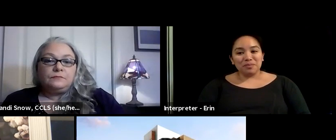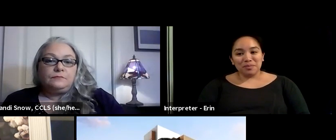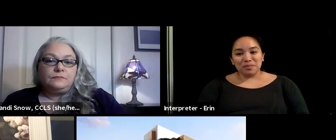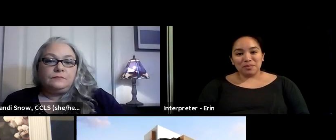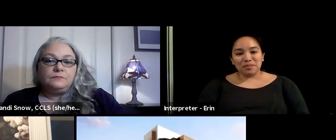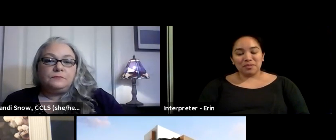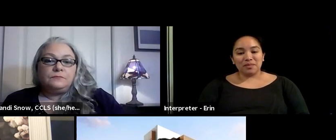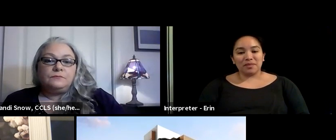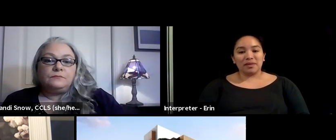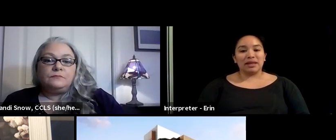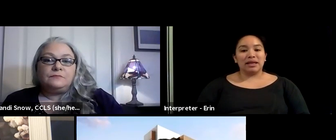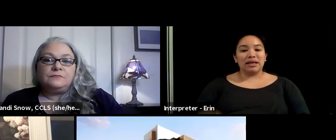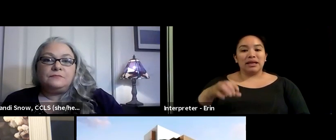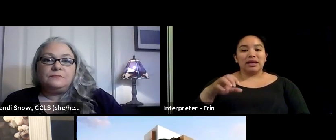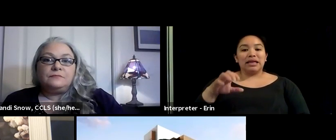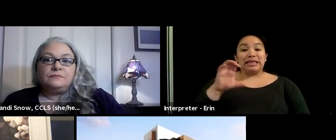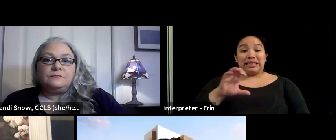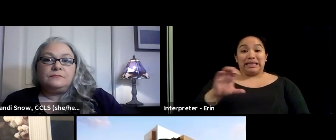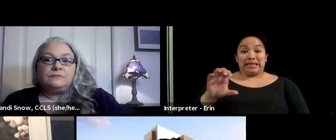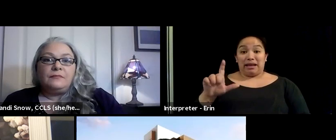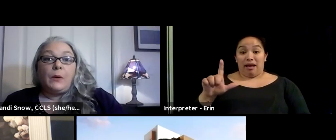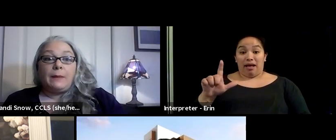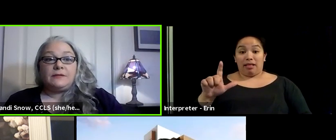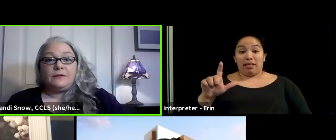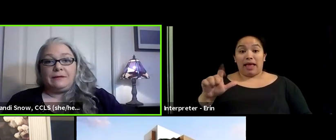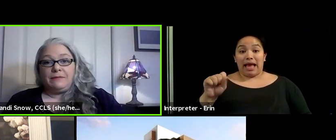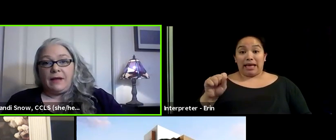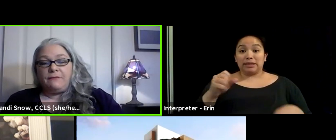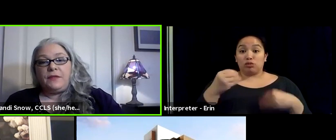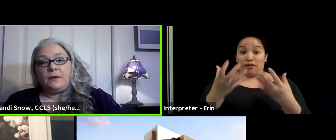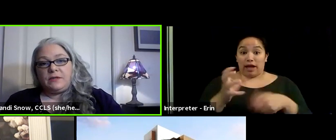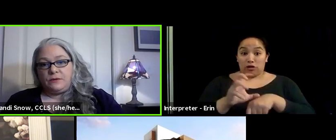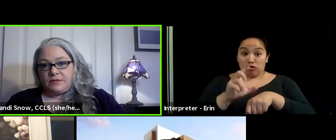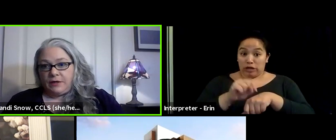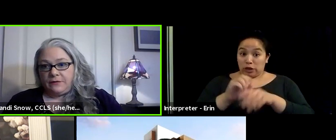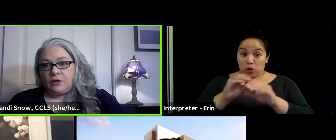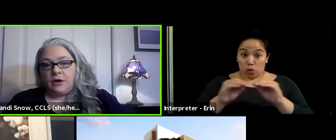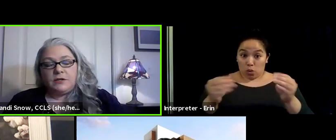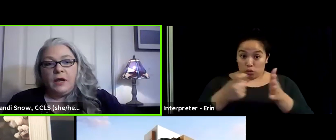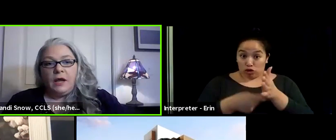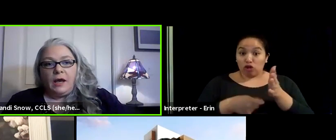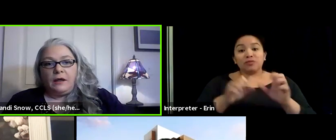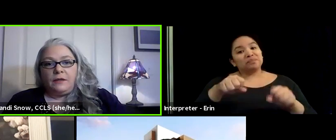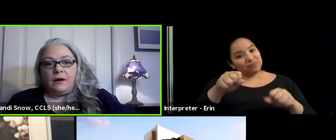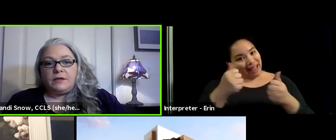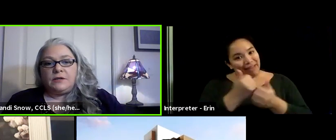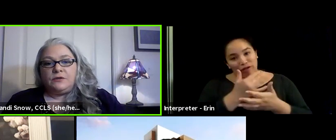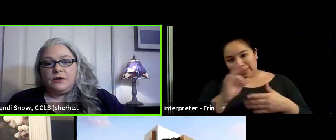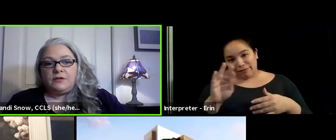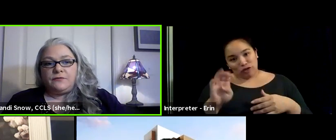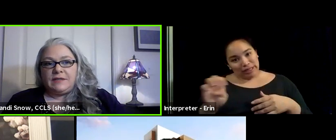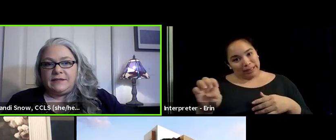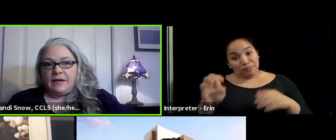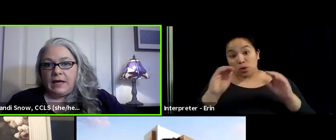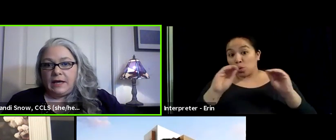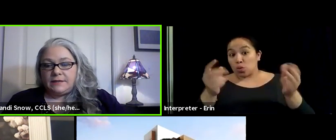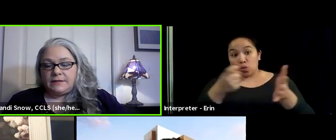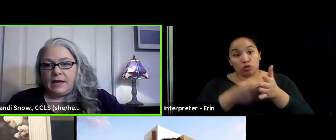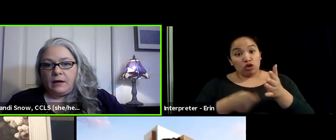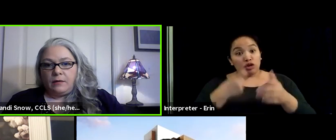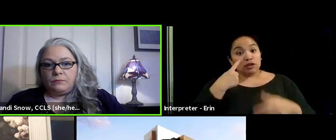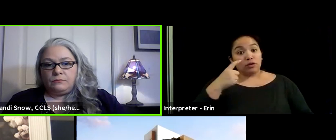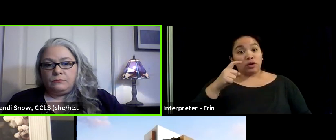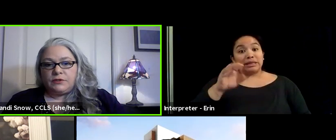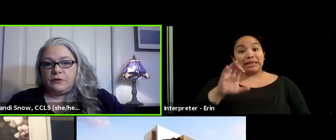Does CCLS provide consultations free of charge? Oh, absolutely. Everything we do is free of charge. There is no charge for